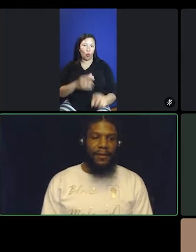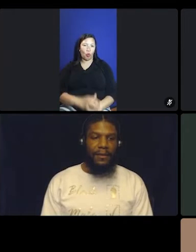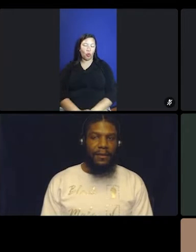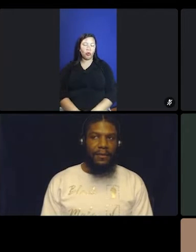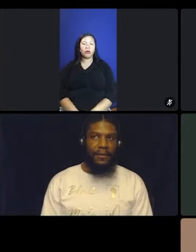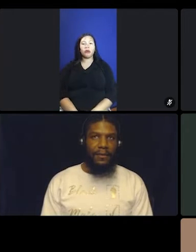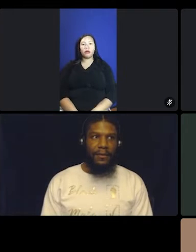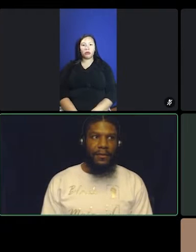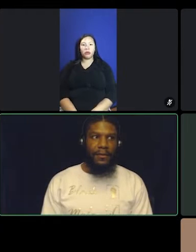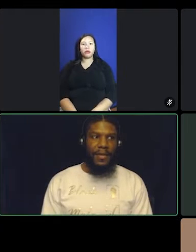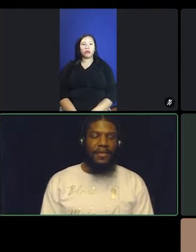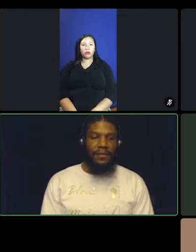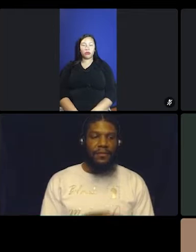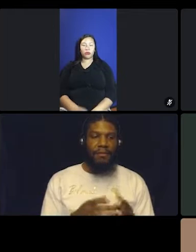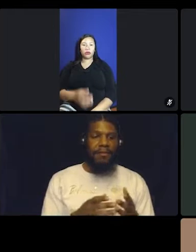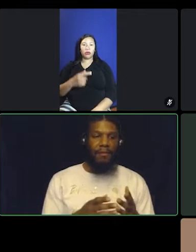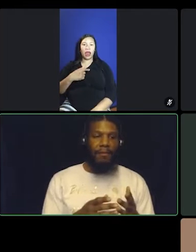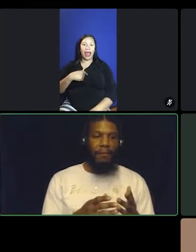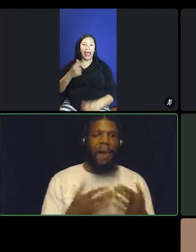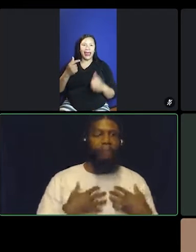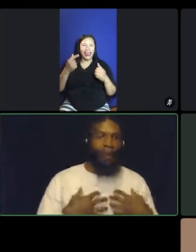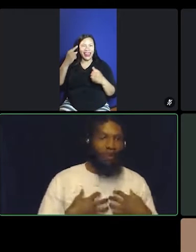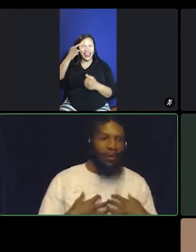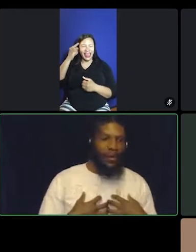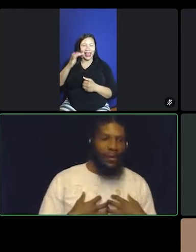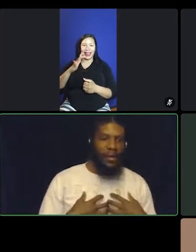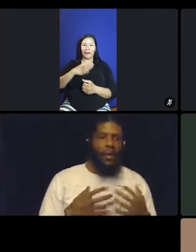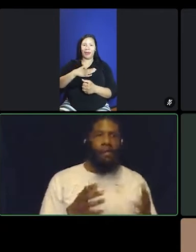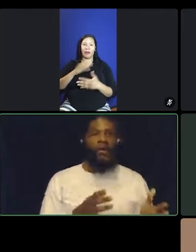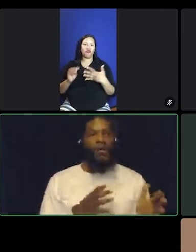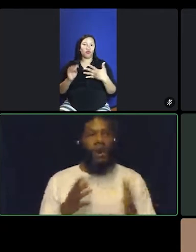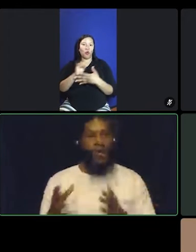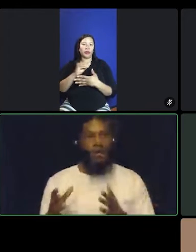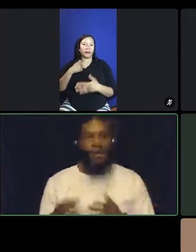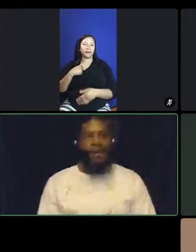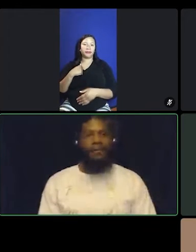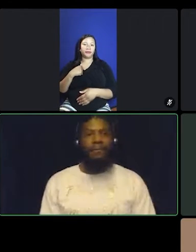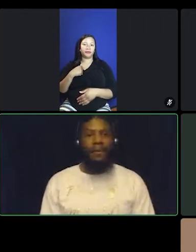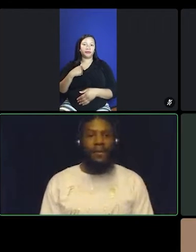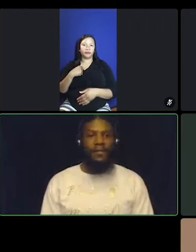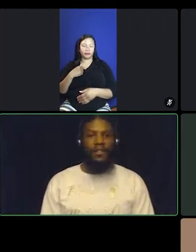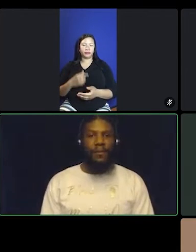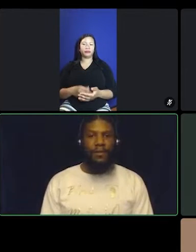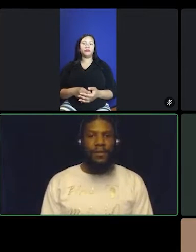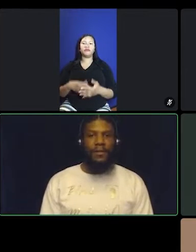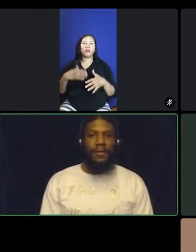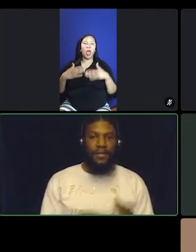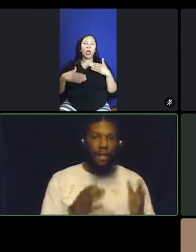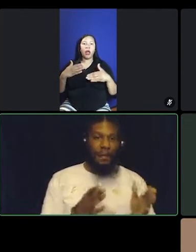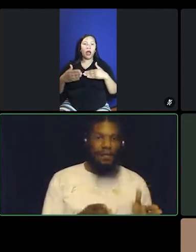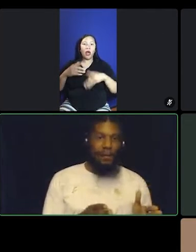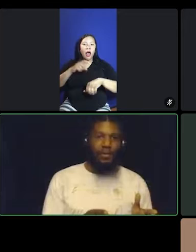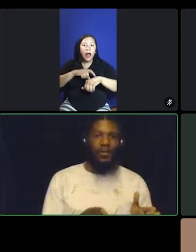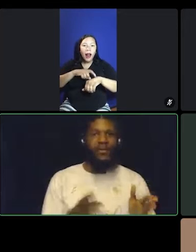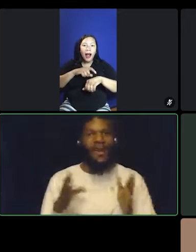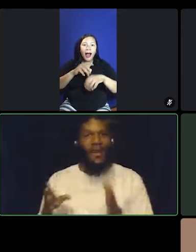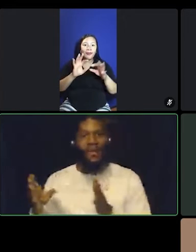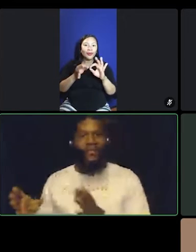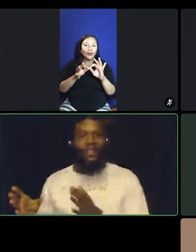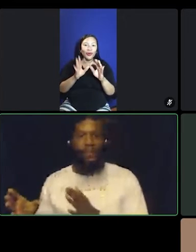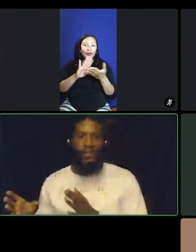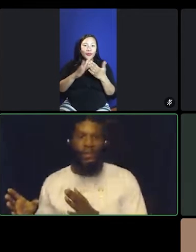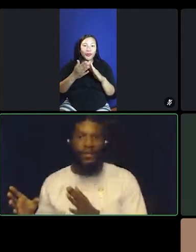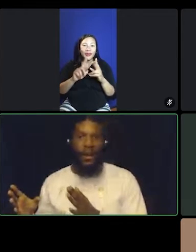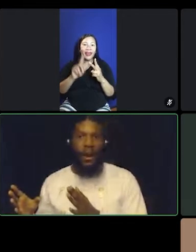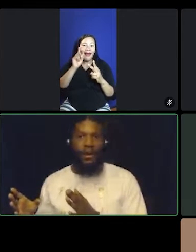that that's my priority. But over time, because the communities, interpreting communities and